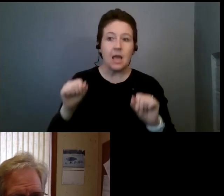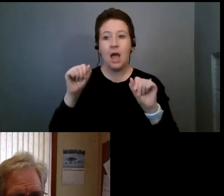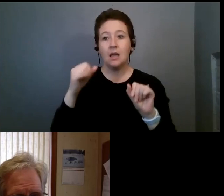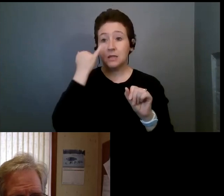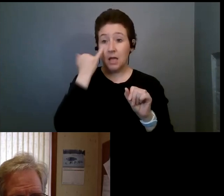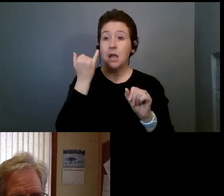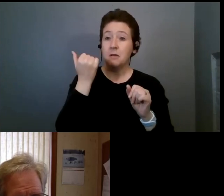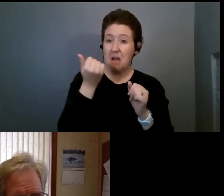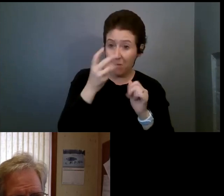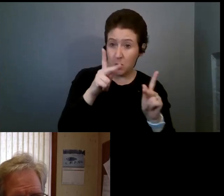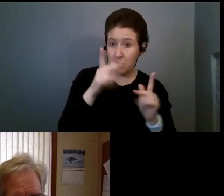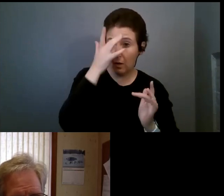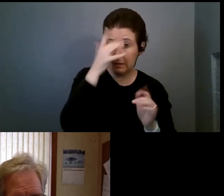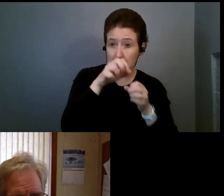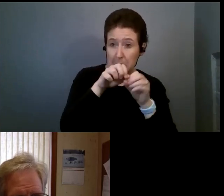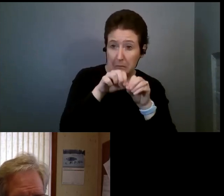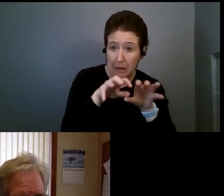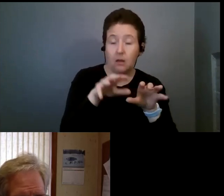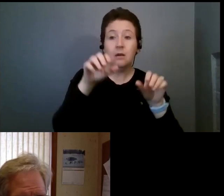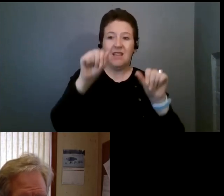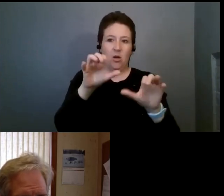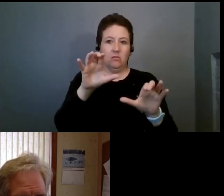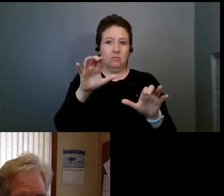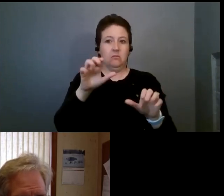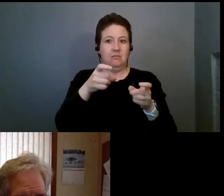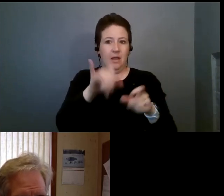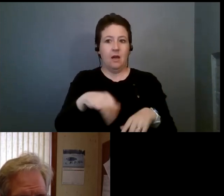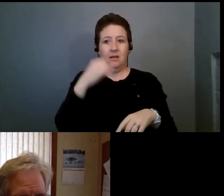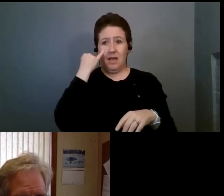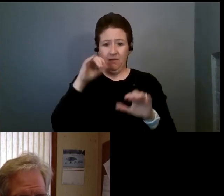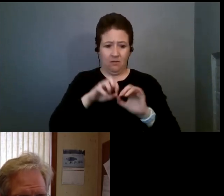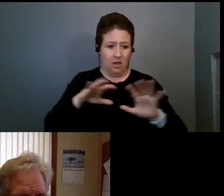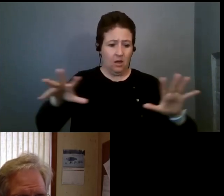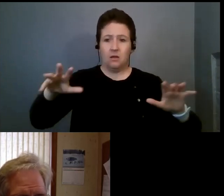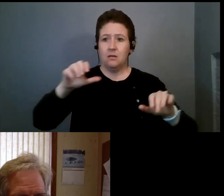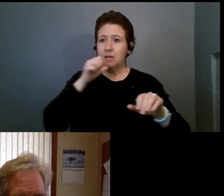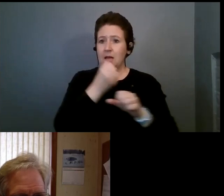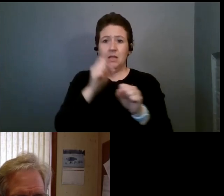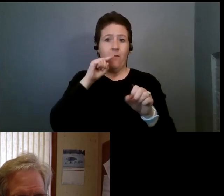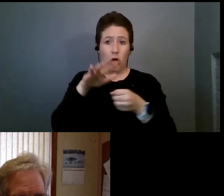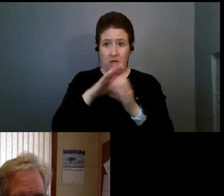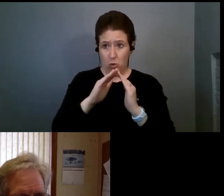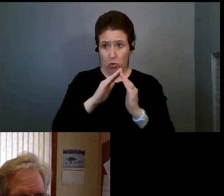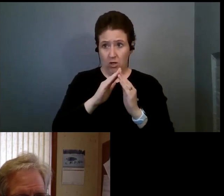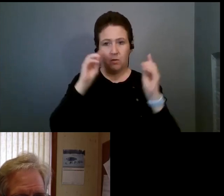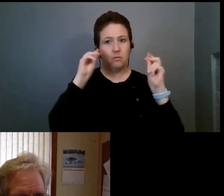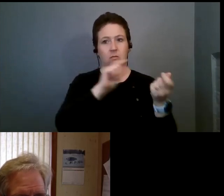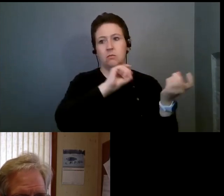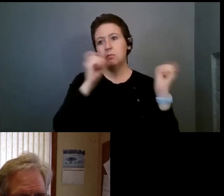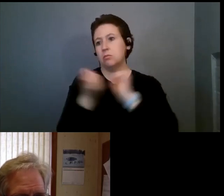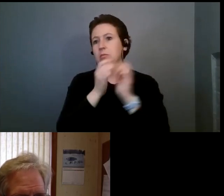and should it be larger than we feel is safe for the entire community, we'll go to online immediately for